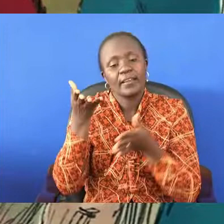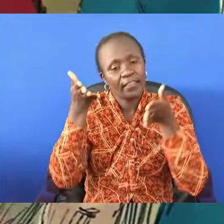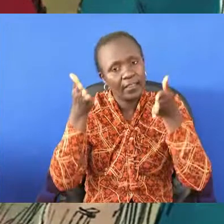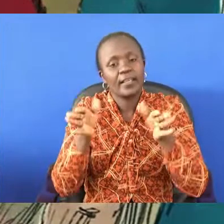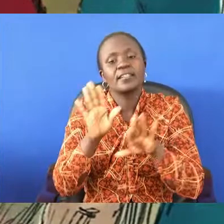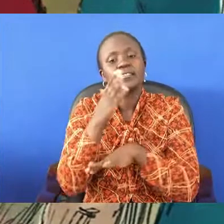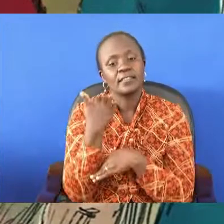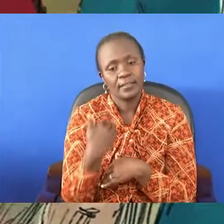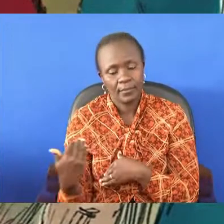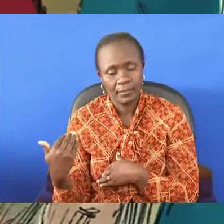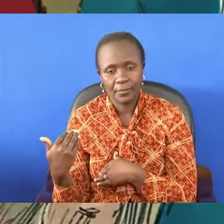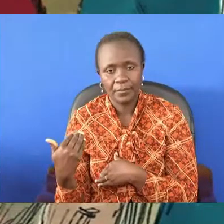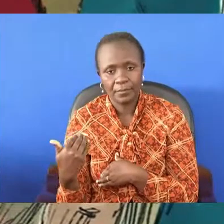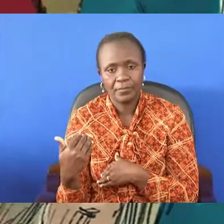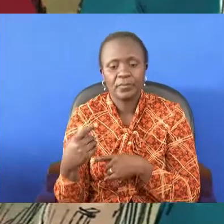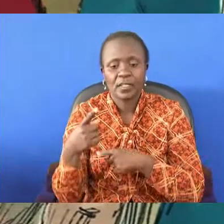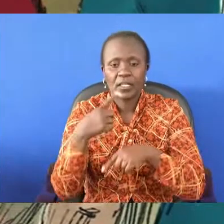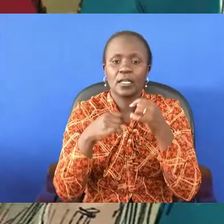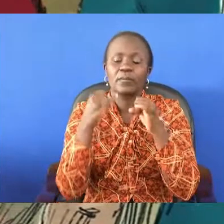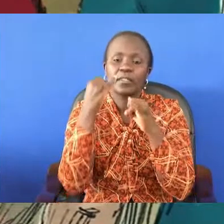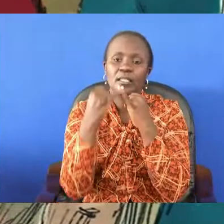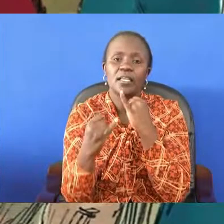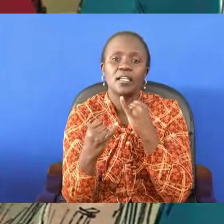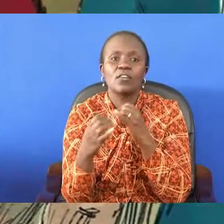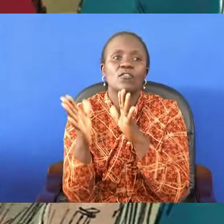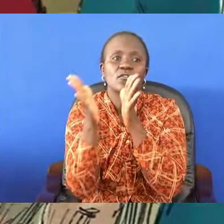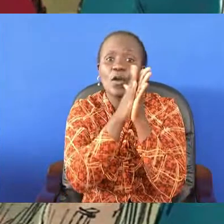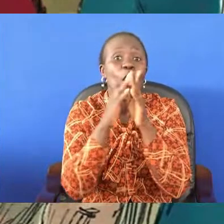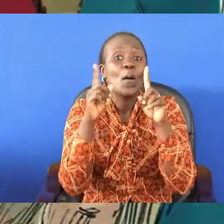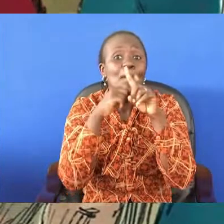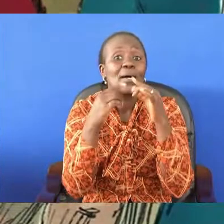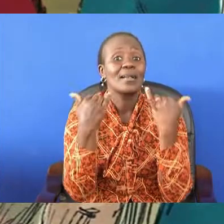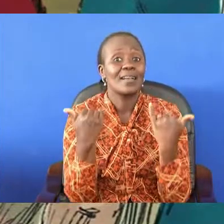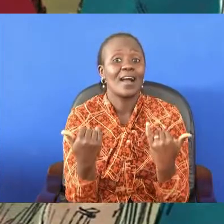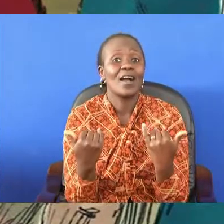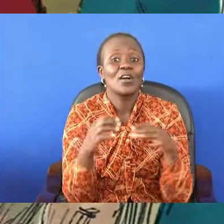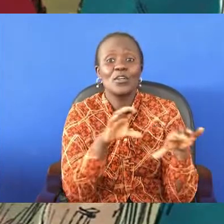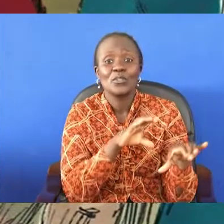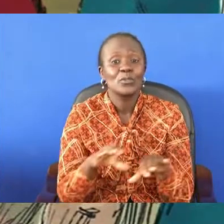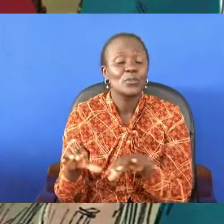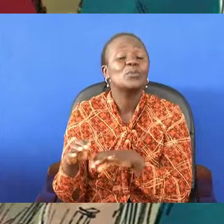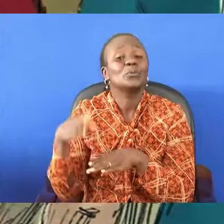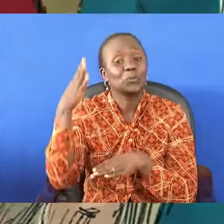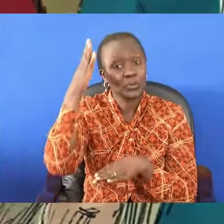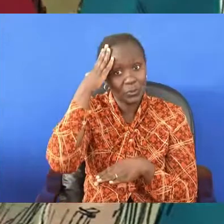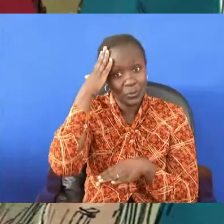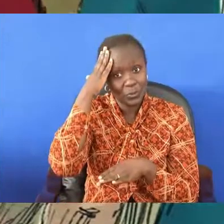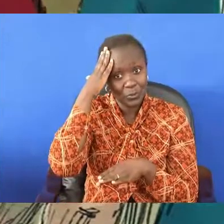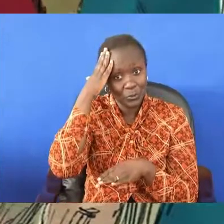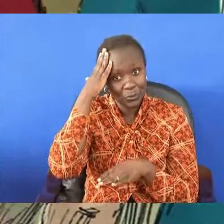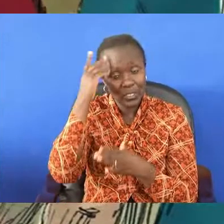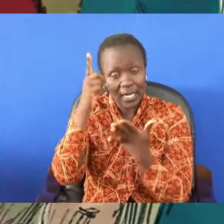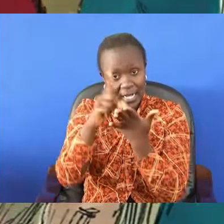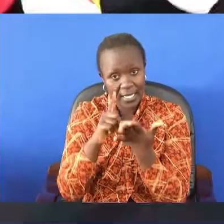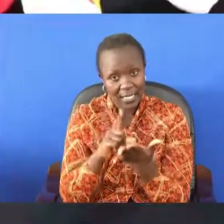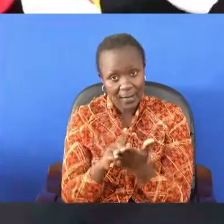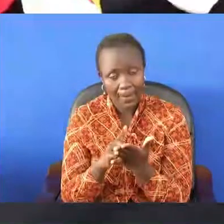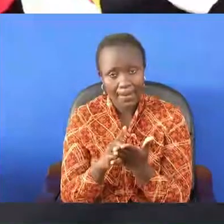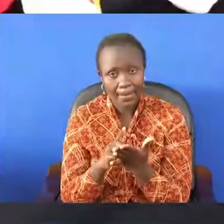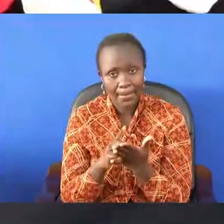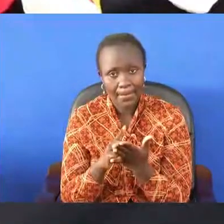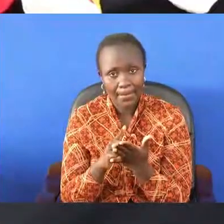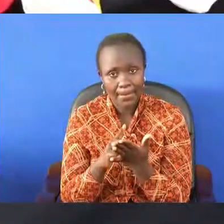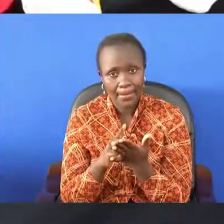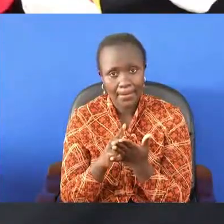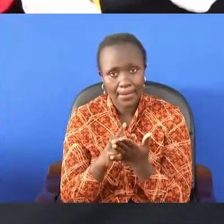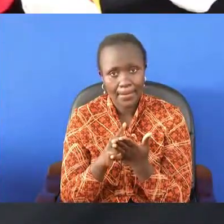children, we've come to the end of the story. But now I want us to do a recap of our lesson.